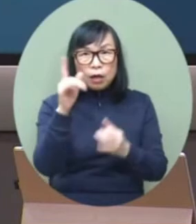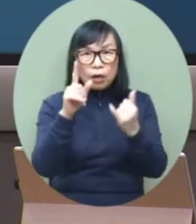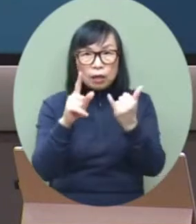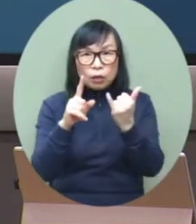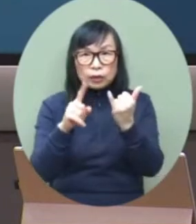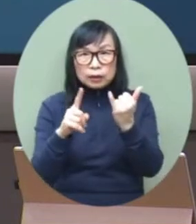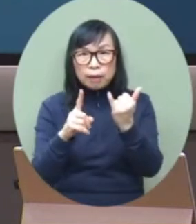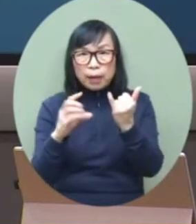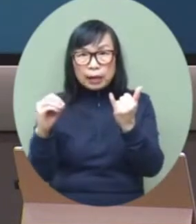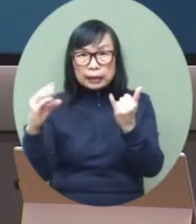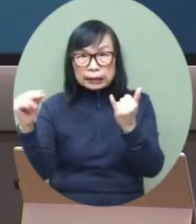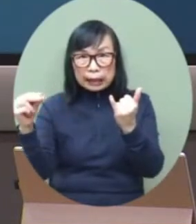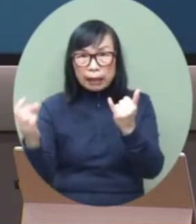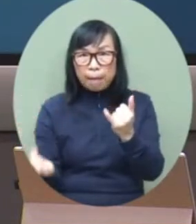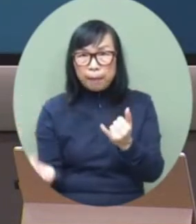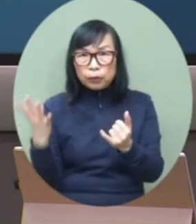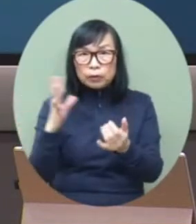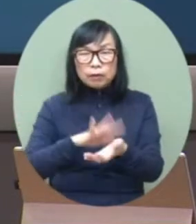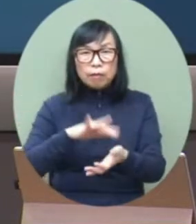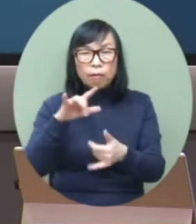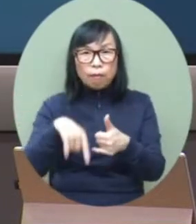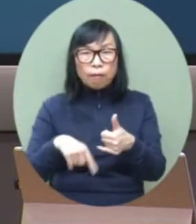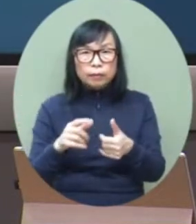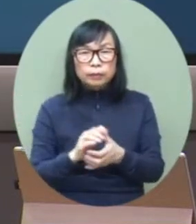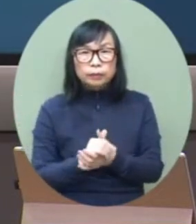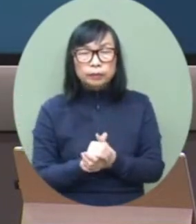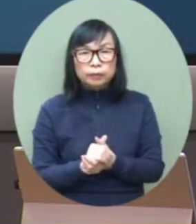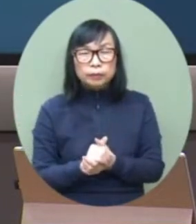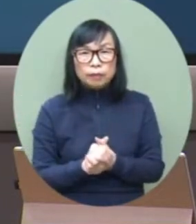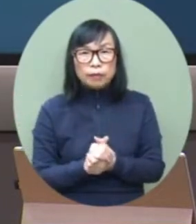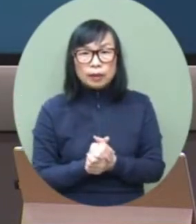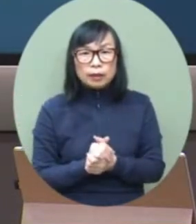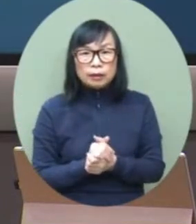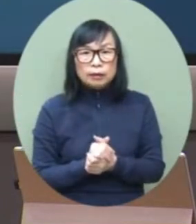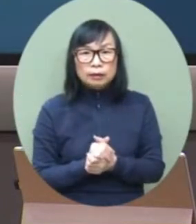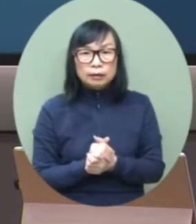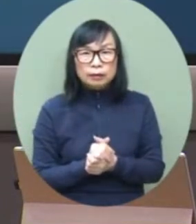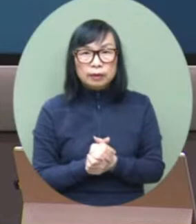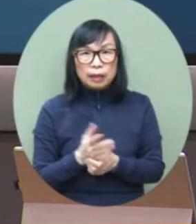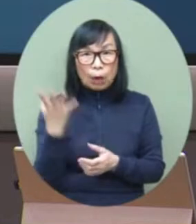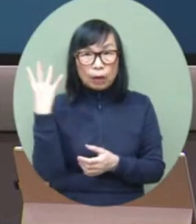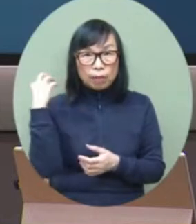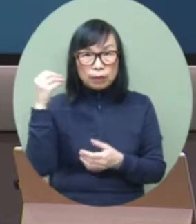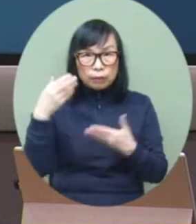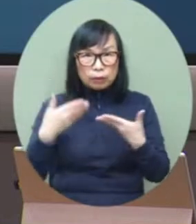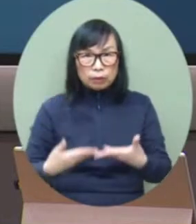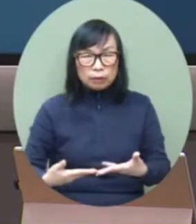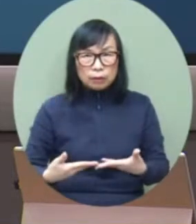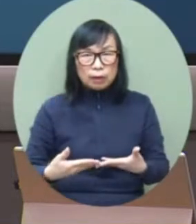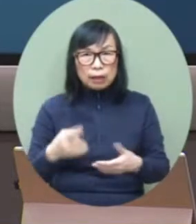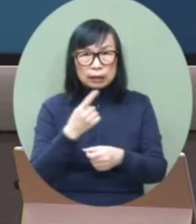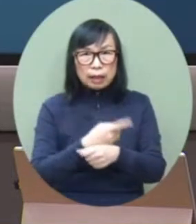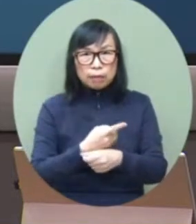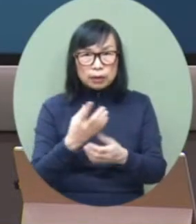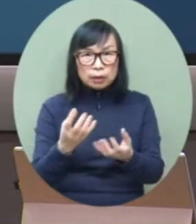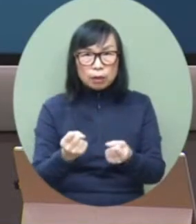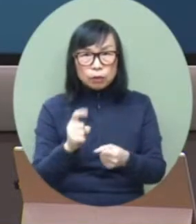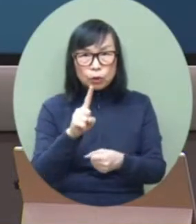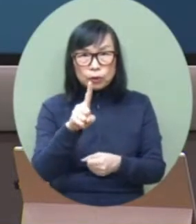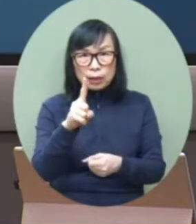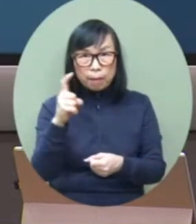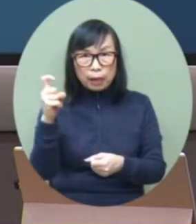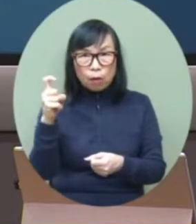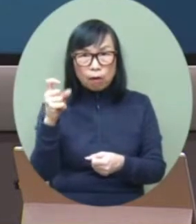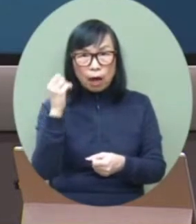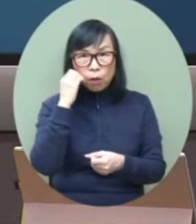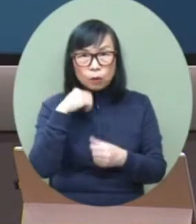6,116 cases died are reported, the rest are local cases. As of now,